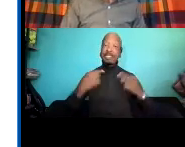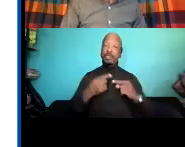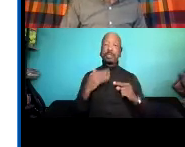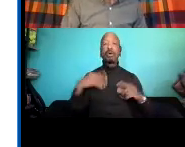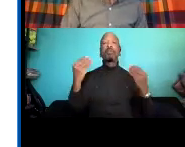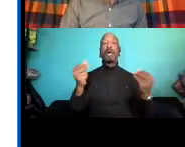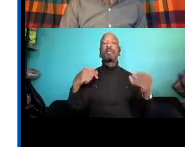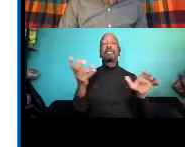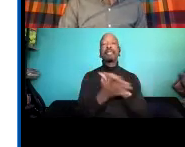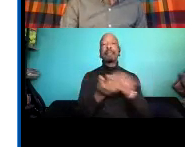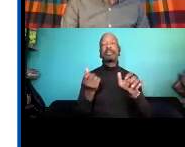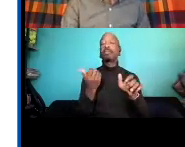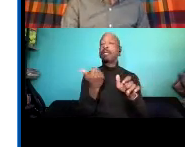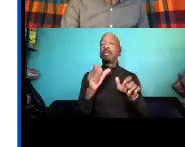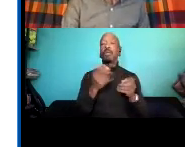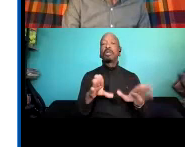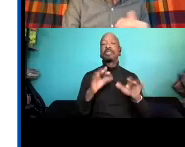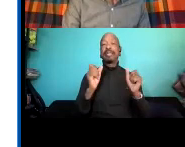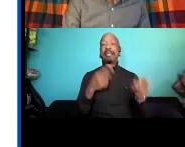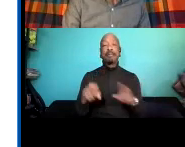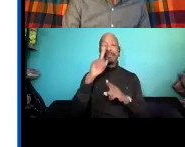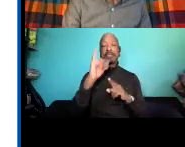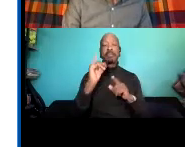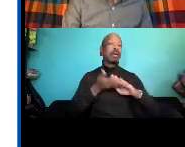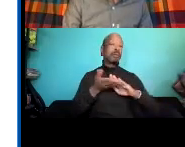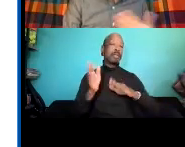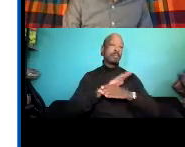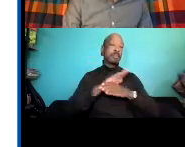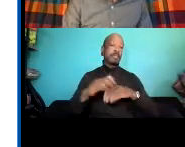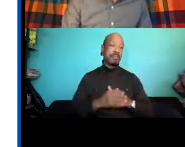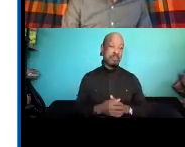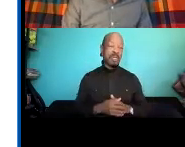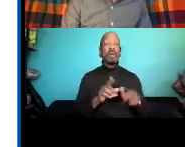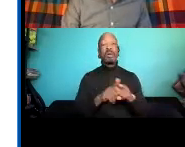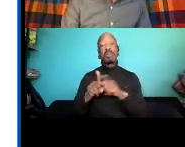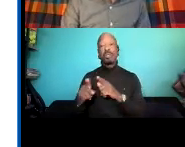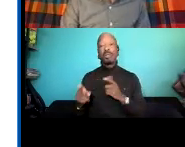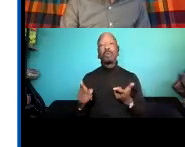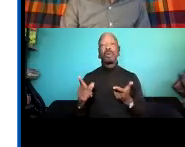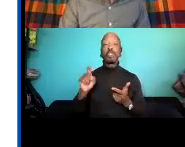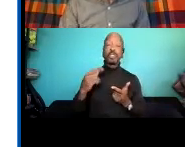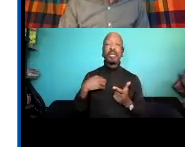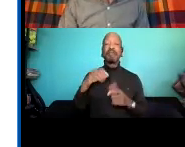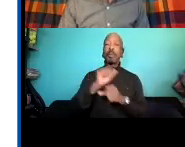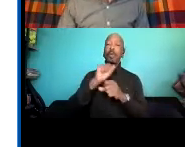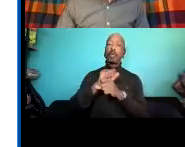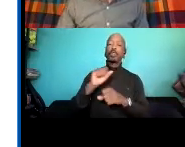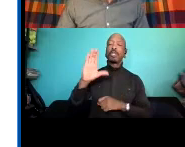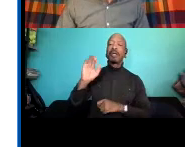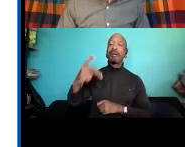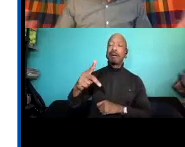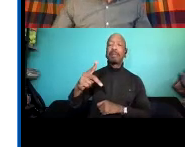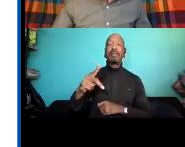other losses that could occur as a result of the operation of your business. You should also probably carry workers' compensation insurance if you have